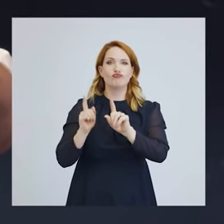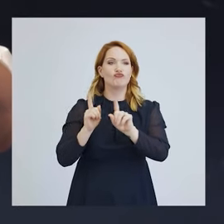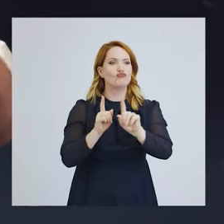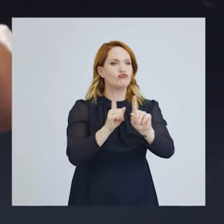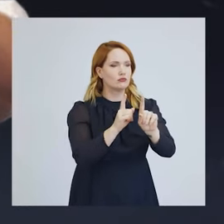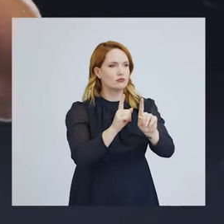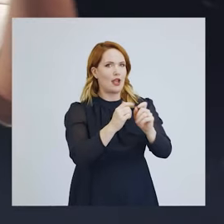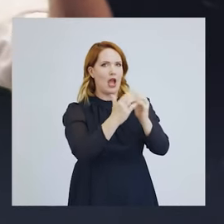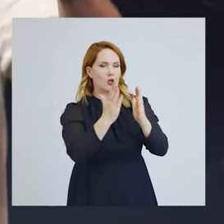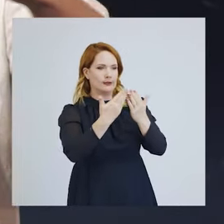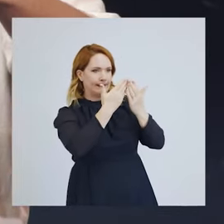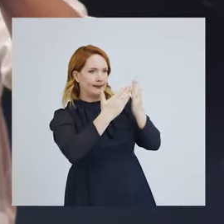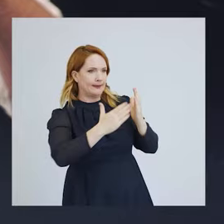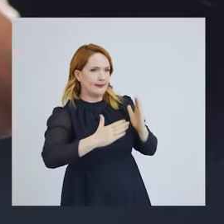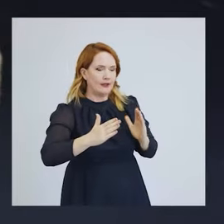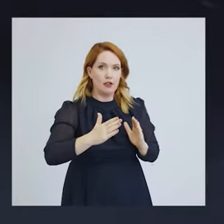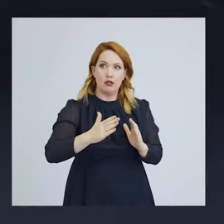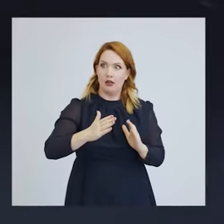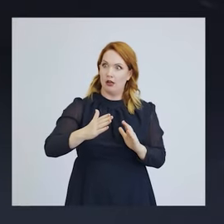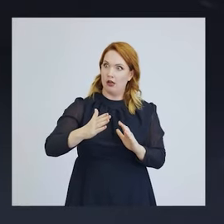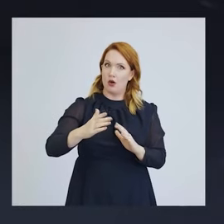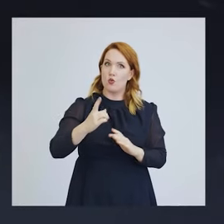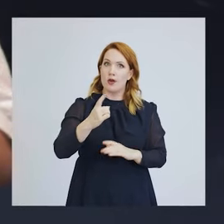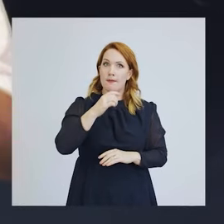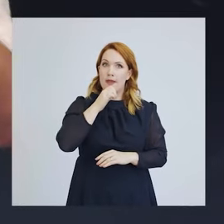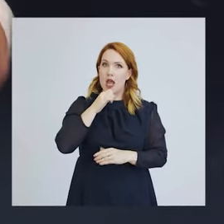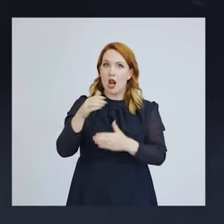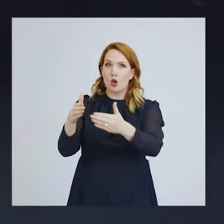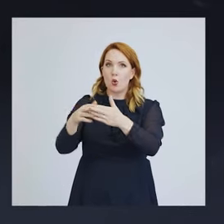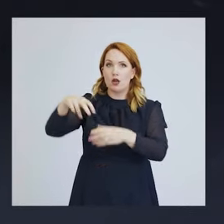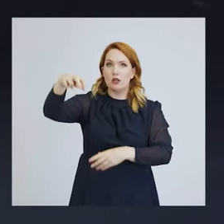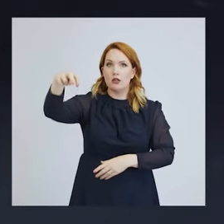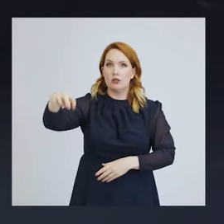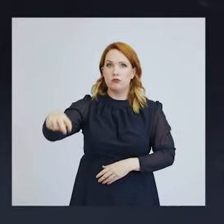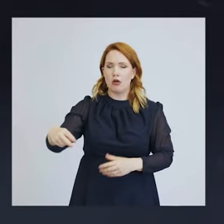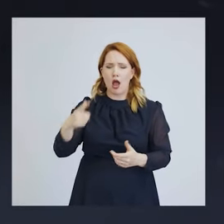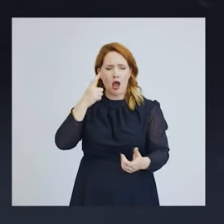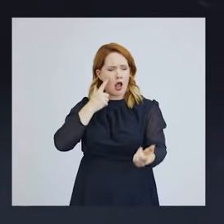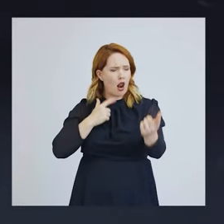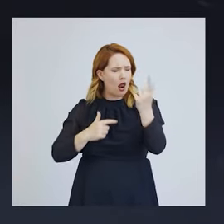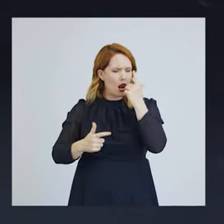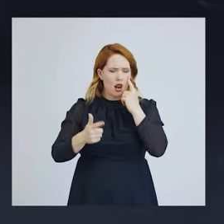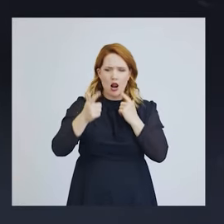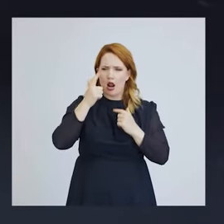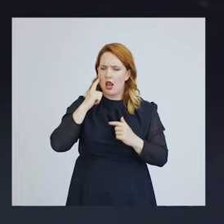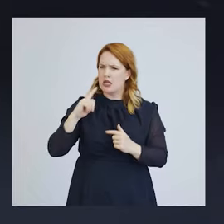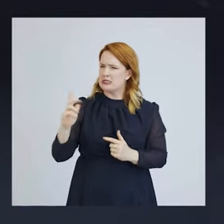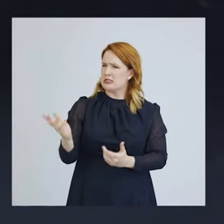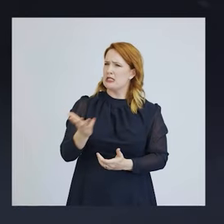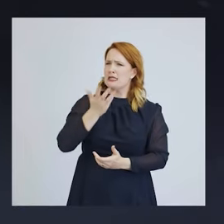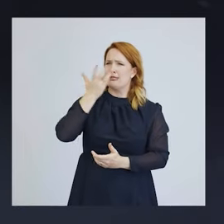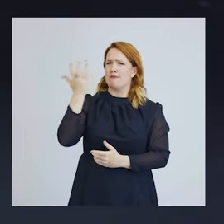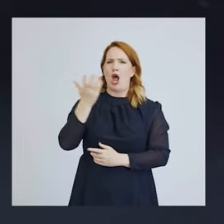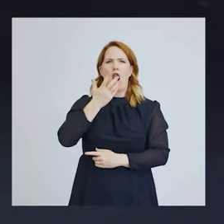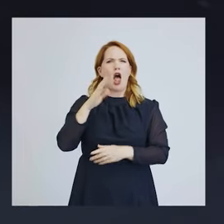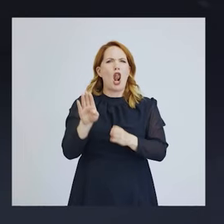follow Granddad and he opens the door to this house and I couldn't believe my eyes. There was a man in the corner just crying and the house smelled